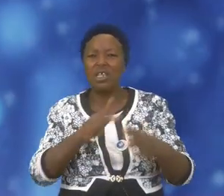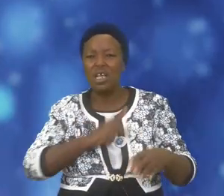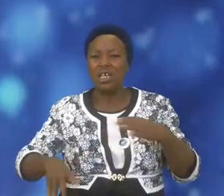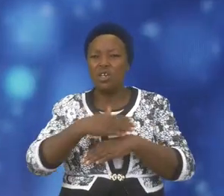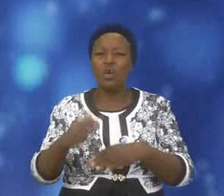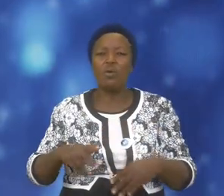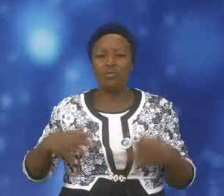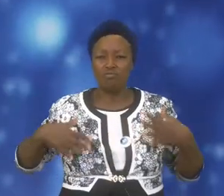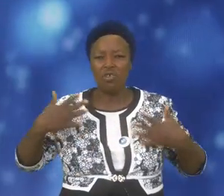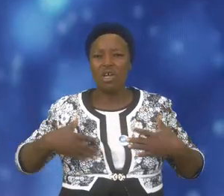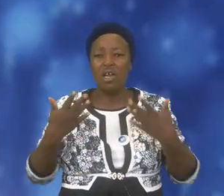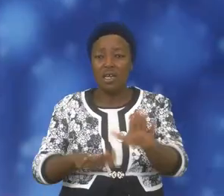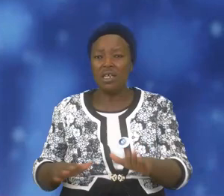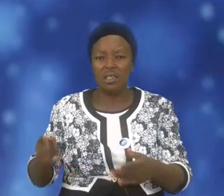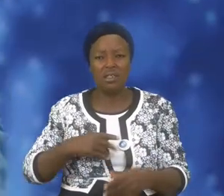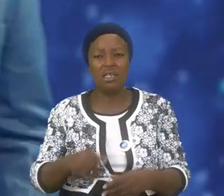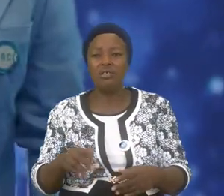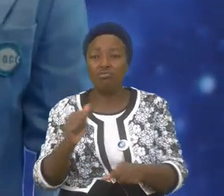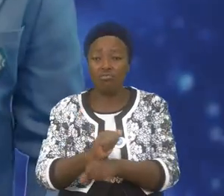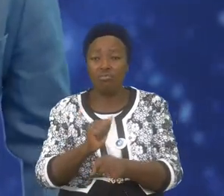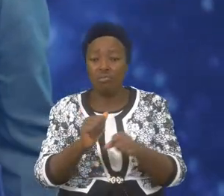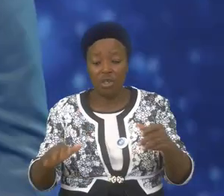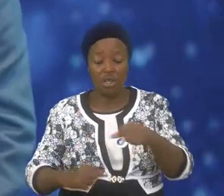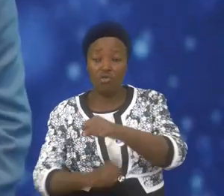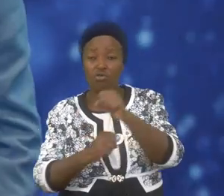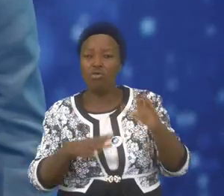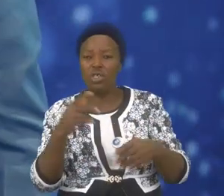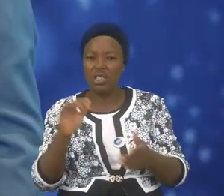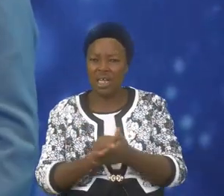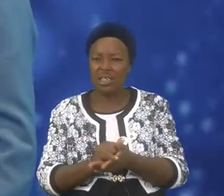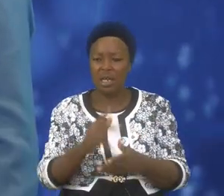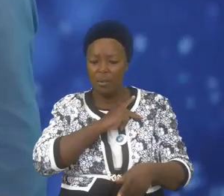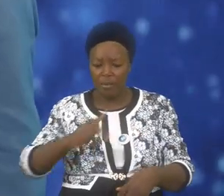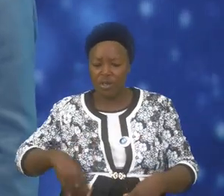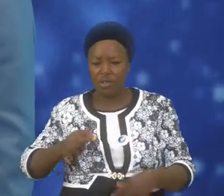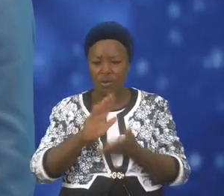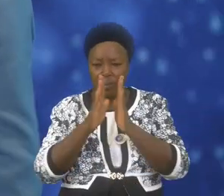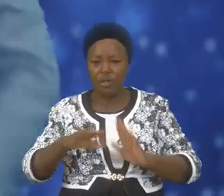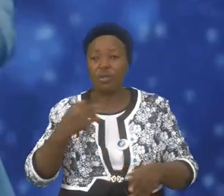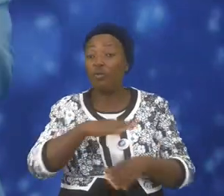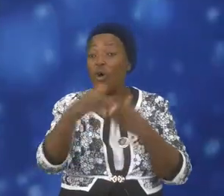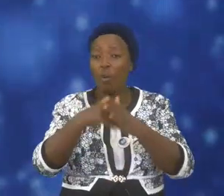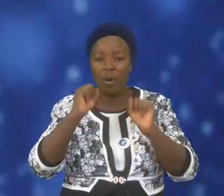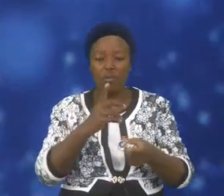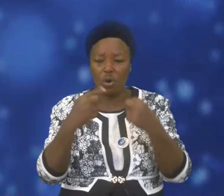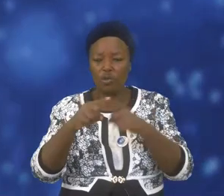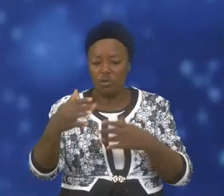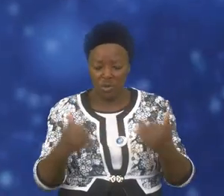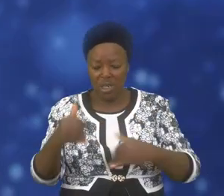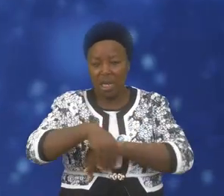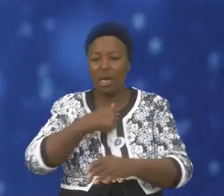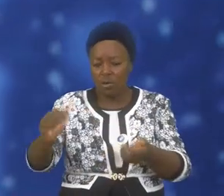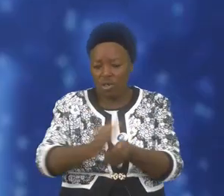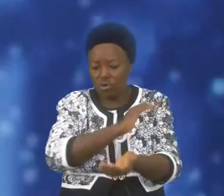power, is coming to you tonight. It will crush everything out of your life. Look at Daniel